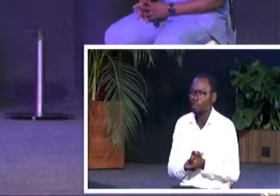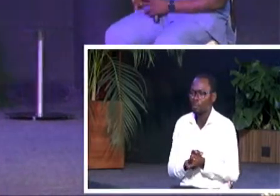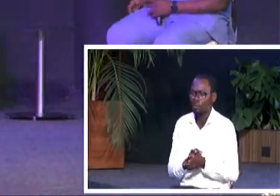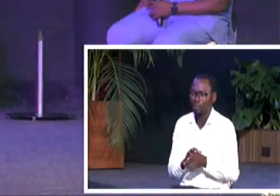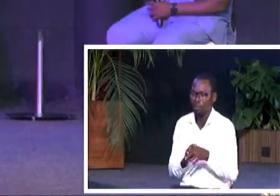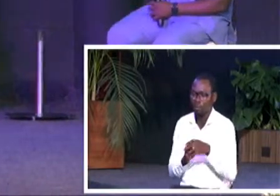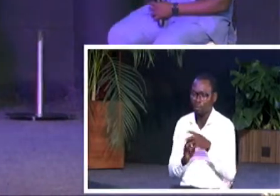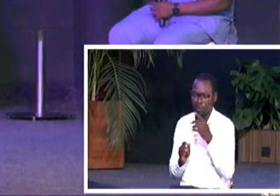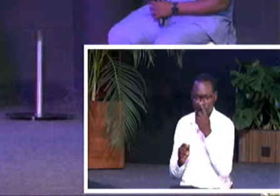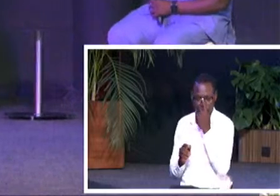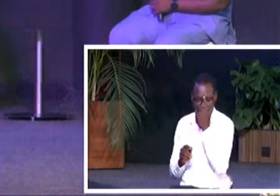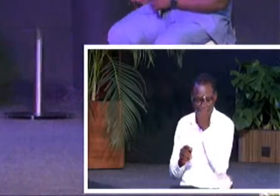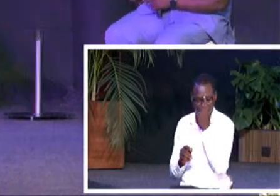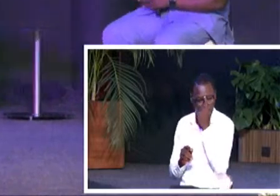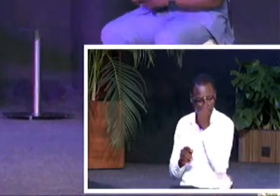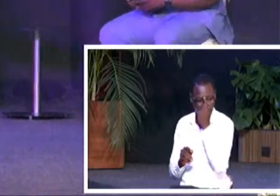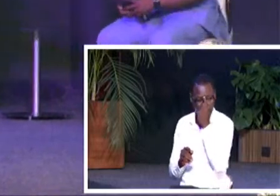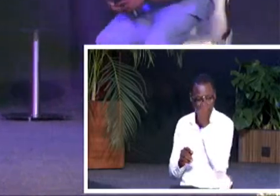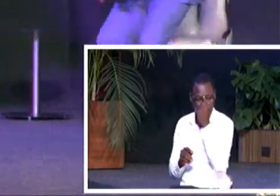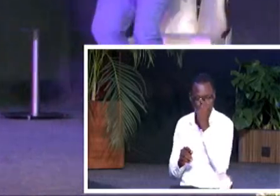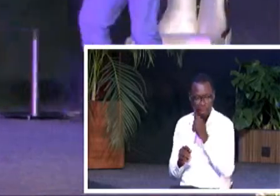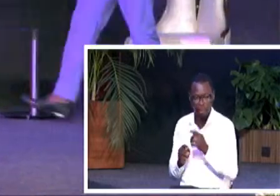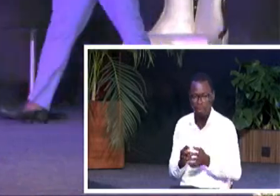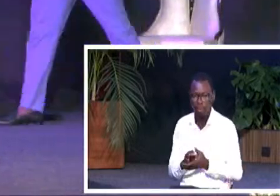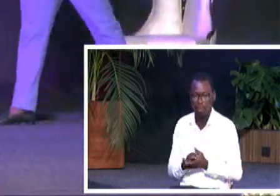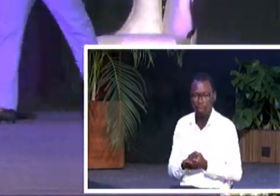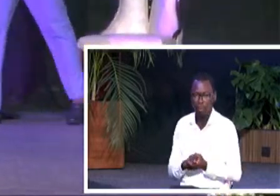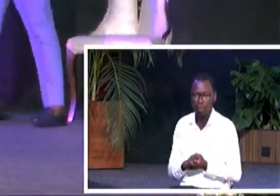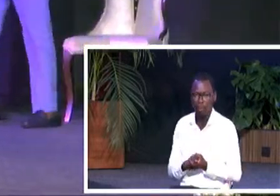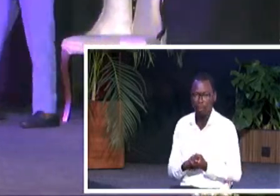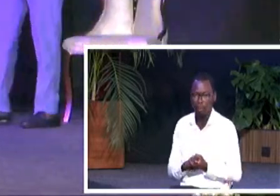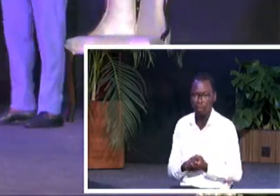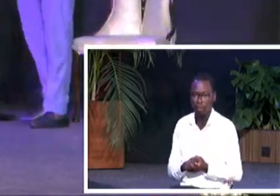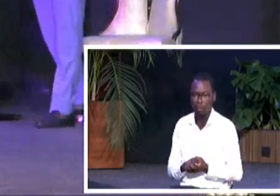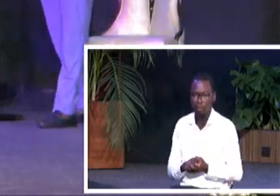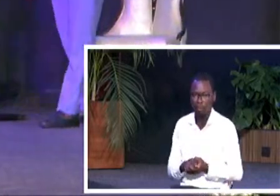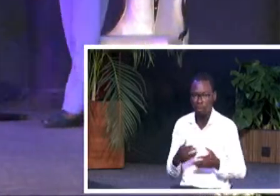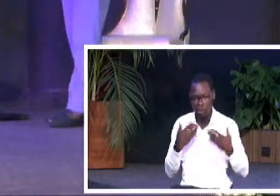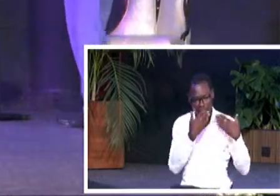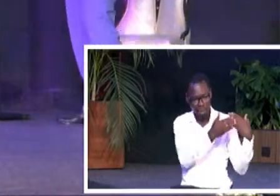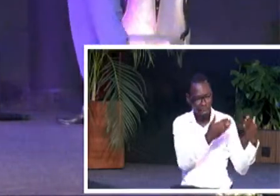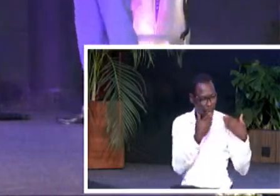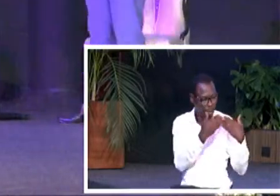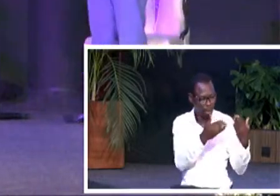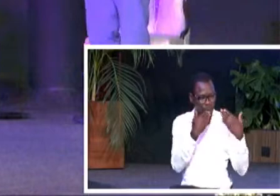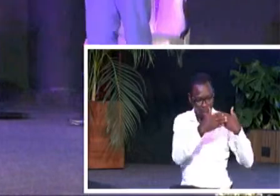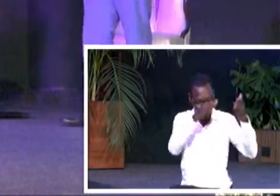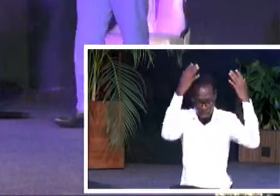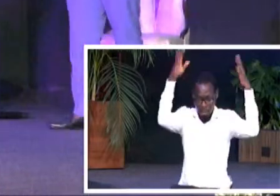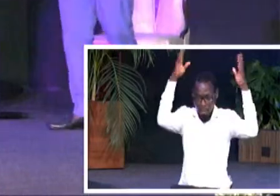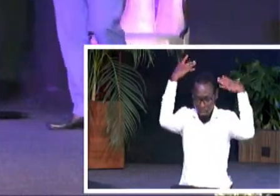Catherine. What a blessing. Thank you so much. Thank you, Maximus. Let's appreciate Catherine and Maximus as they go back to their seats.